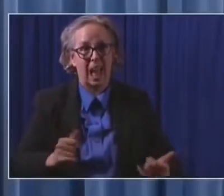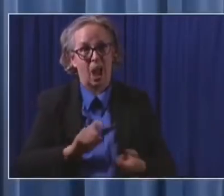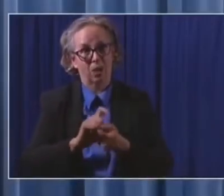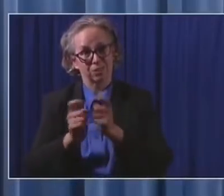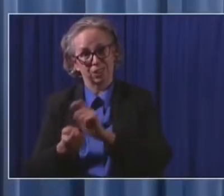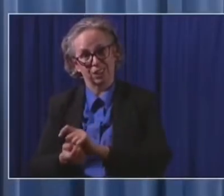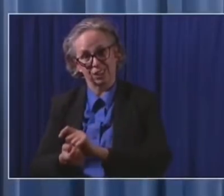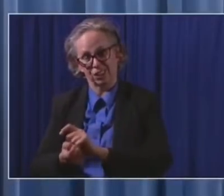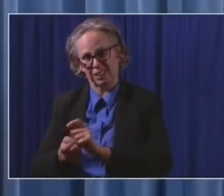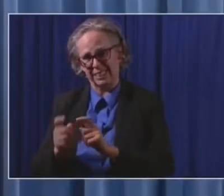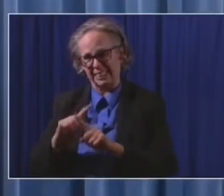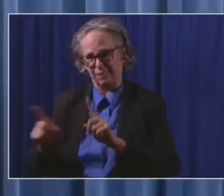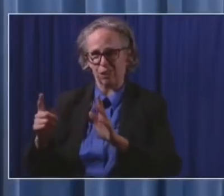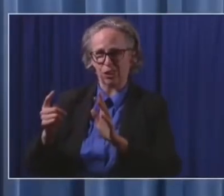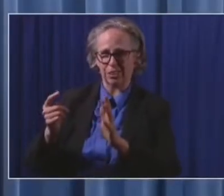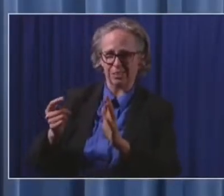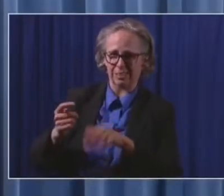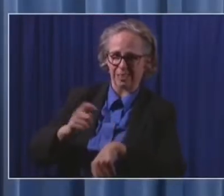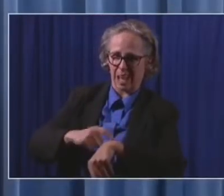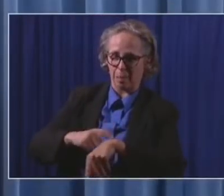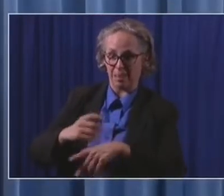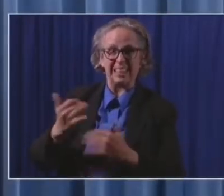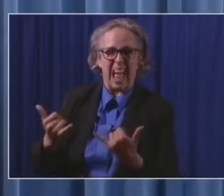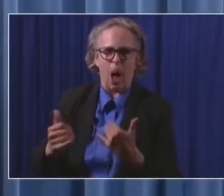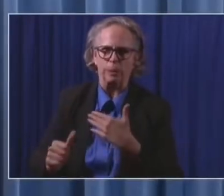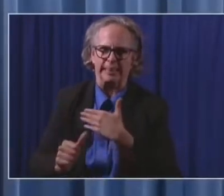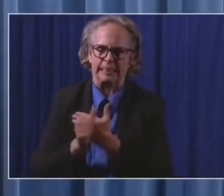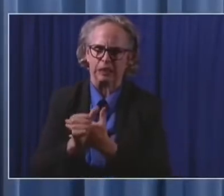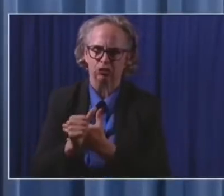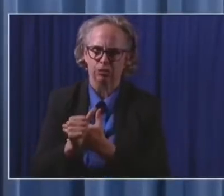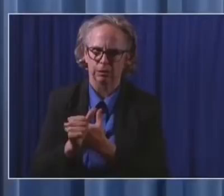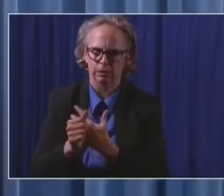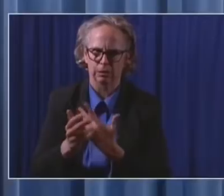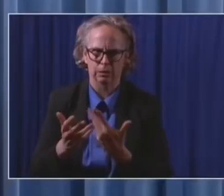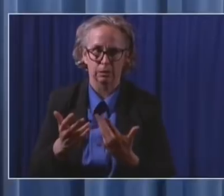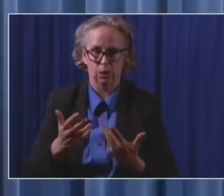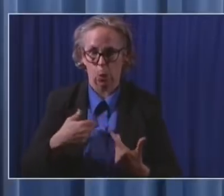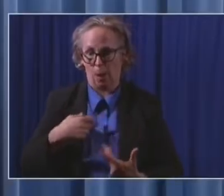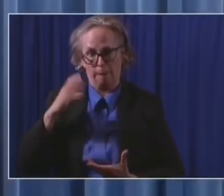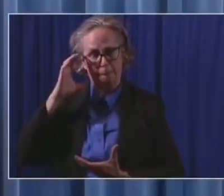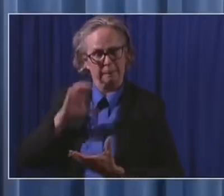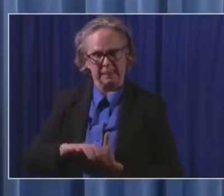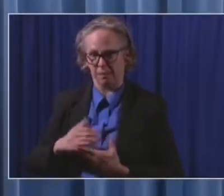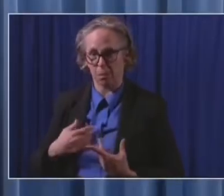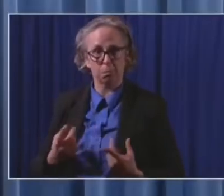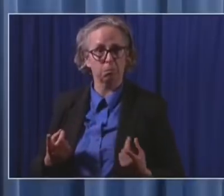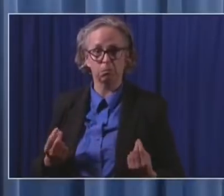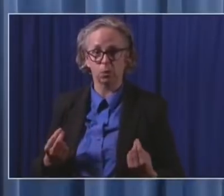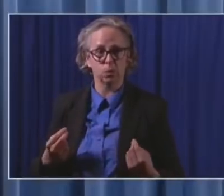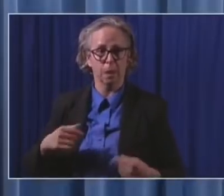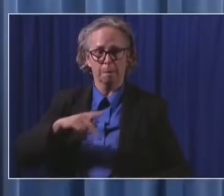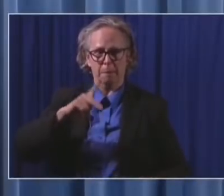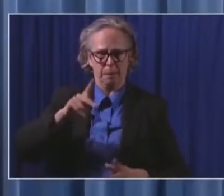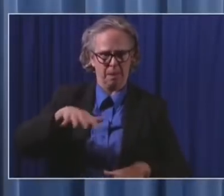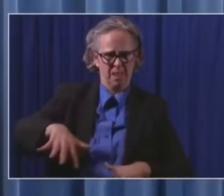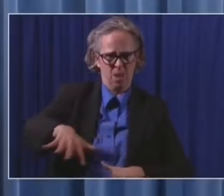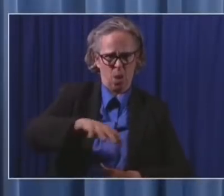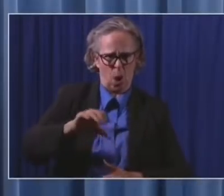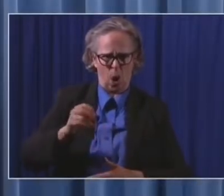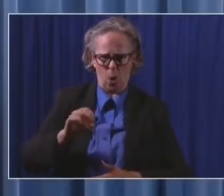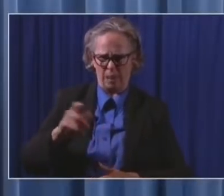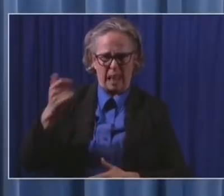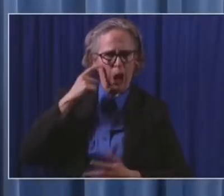Those are still in effect. By and large, those have worked exceedingly well. We are now at a different time. We are at a much more dangerous